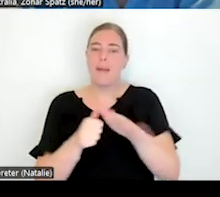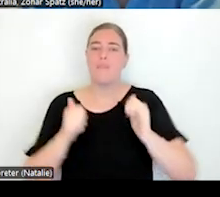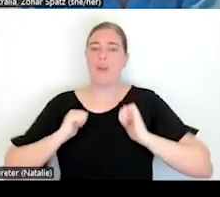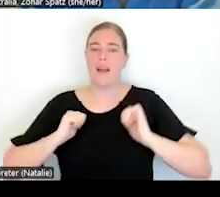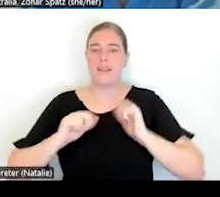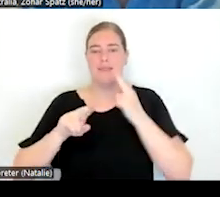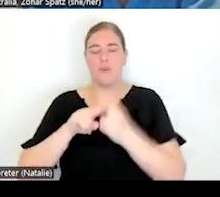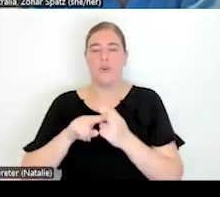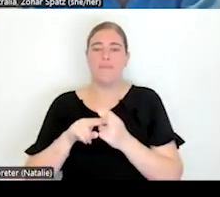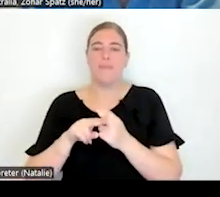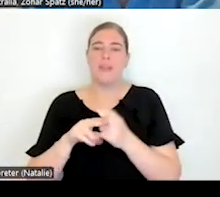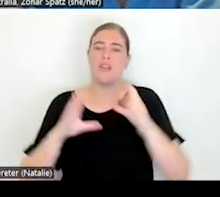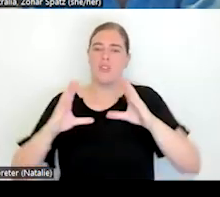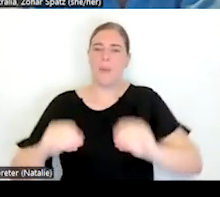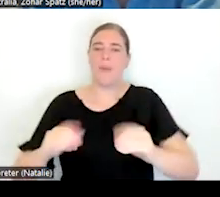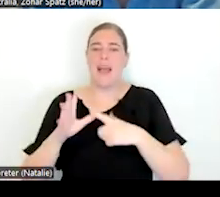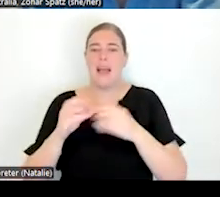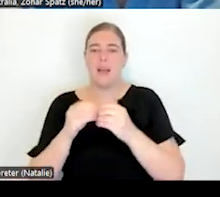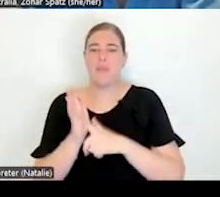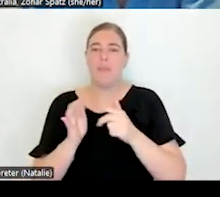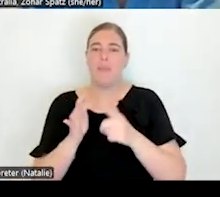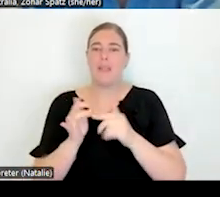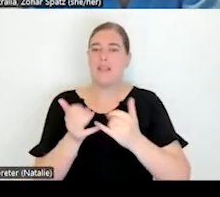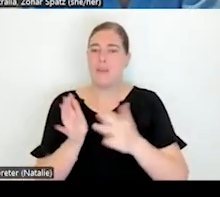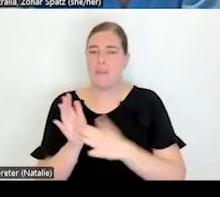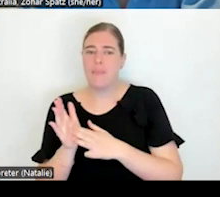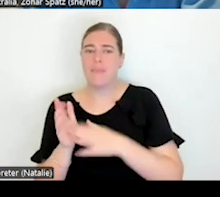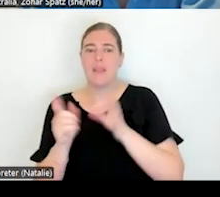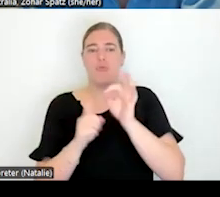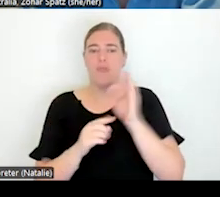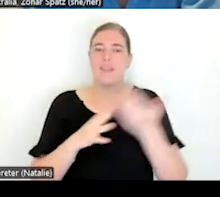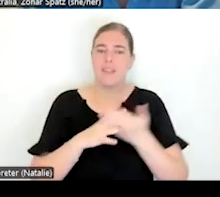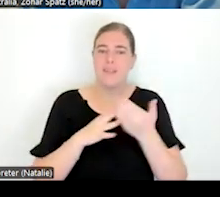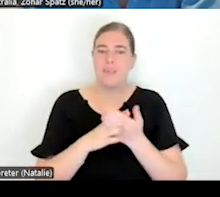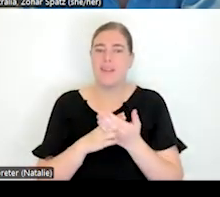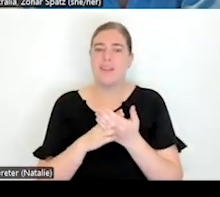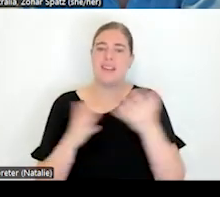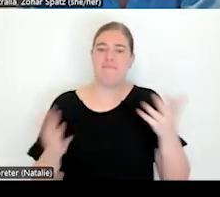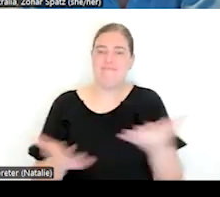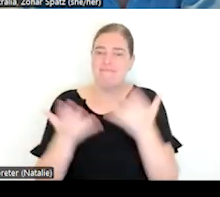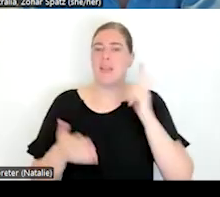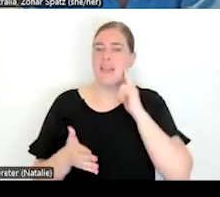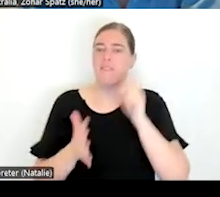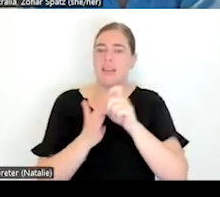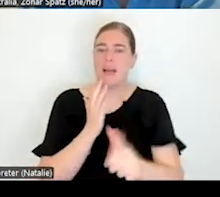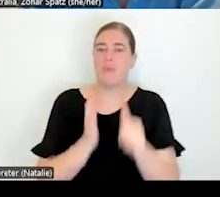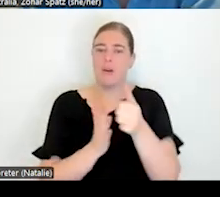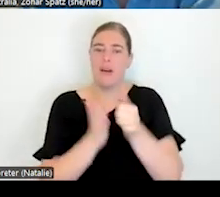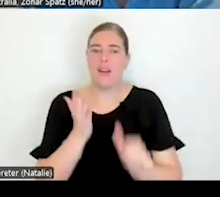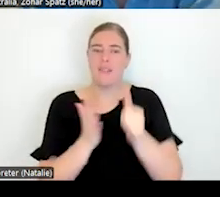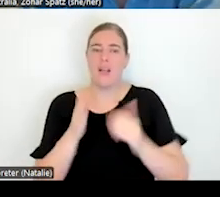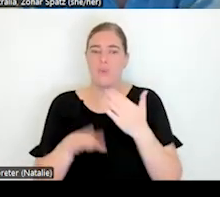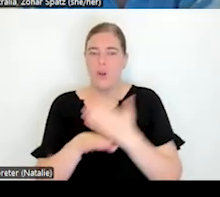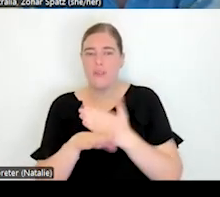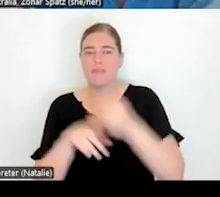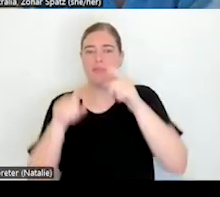ableism, improving accessibility, and driving equity for deaf and disabled artists and arts workers,